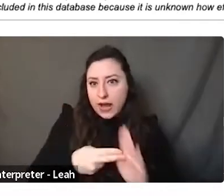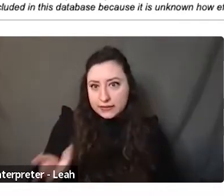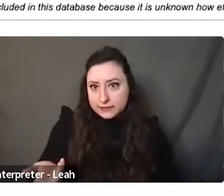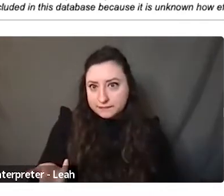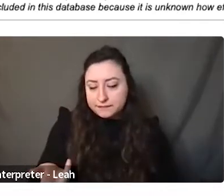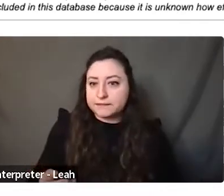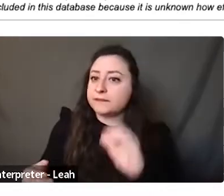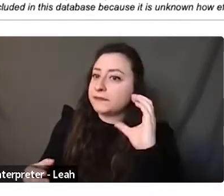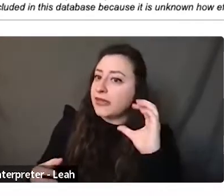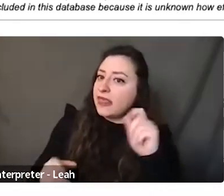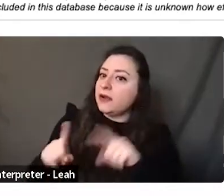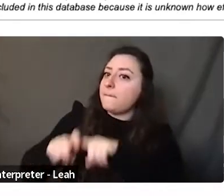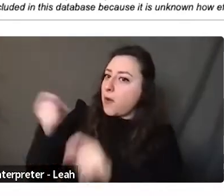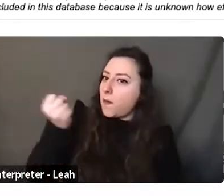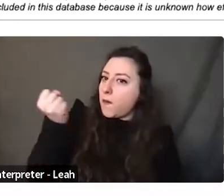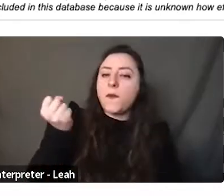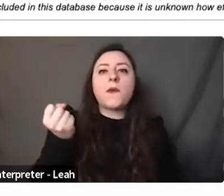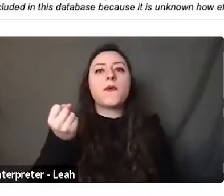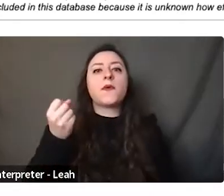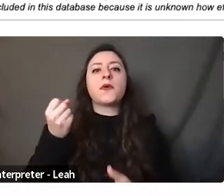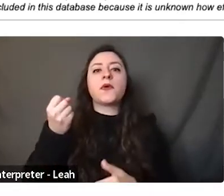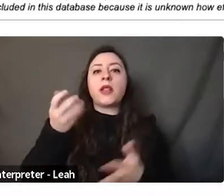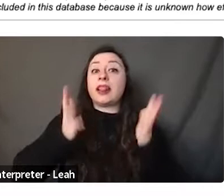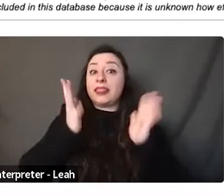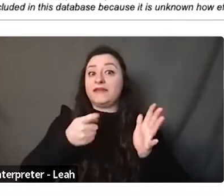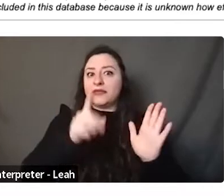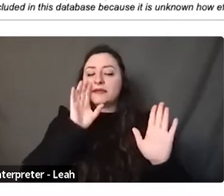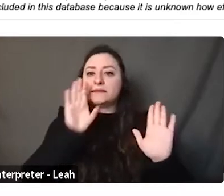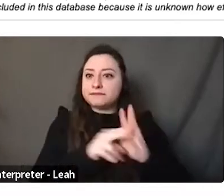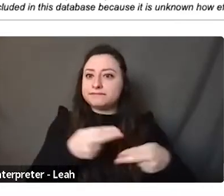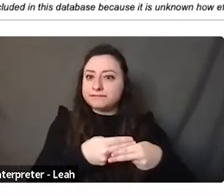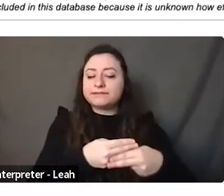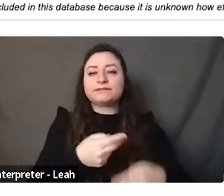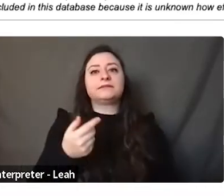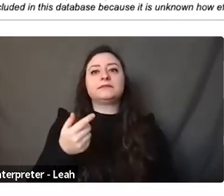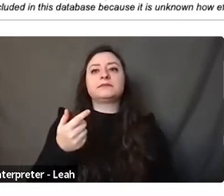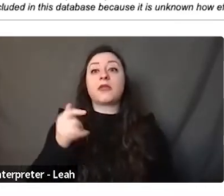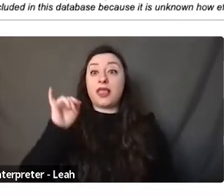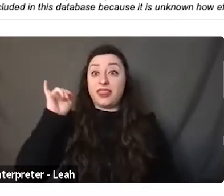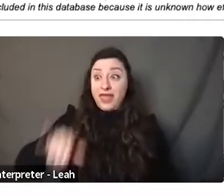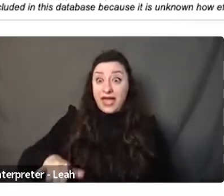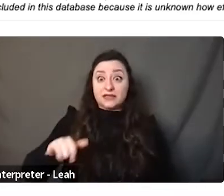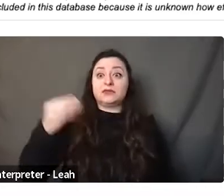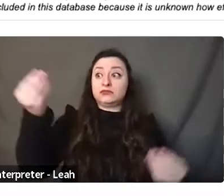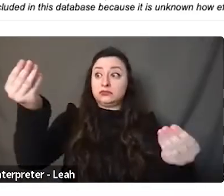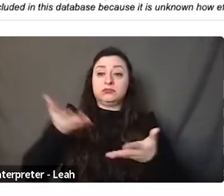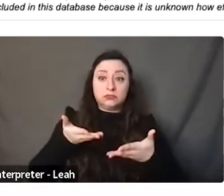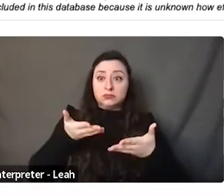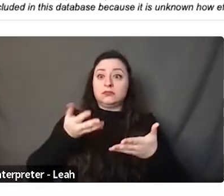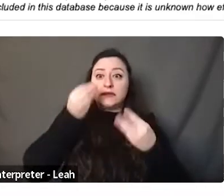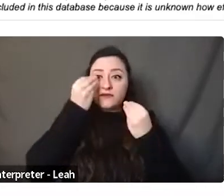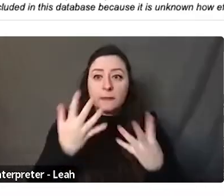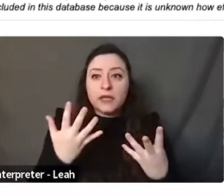and I would say pause here for a second and leave this slide up for a minute. That's where, when we were presented with this